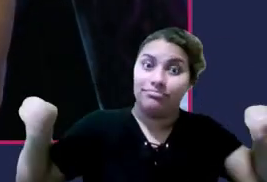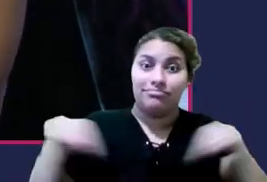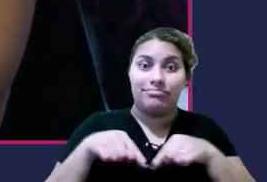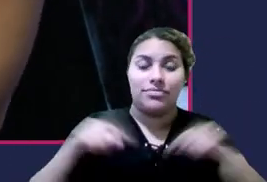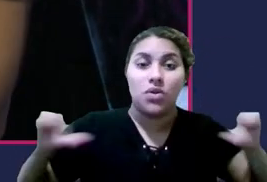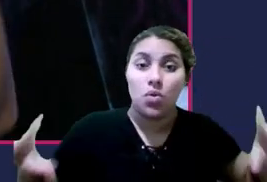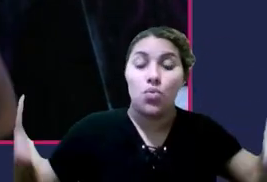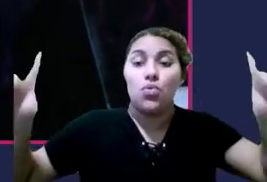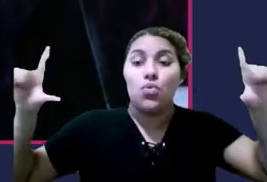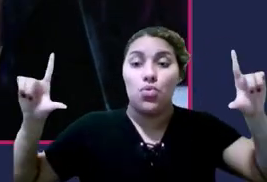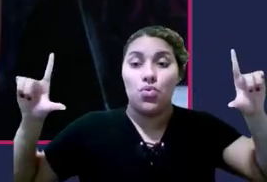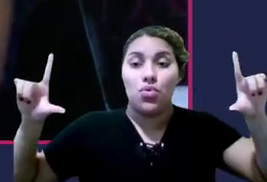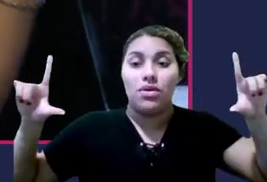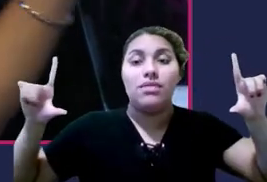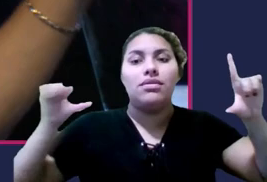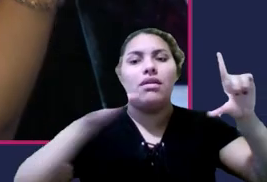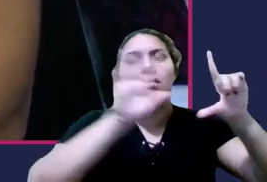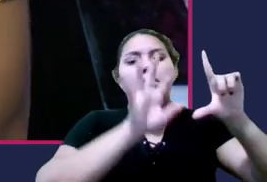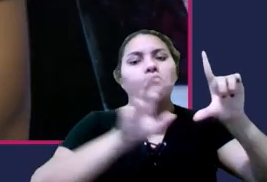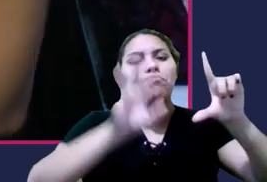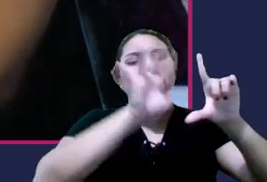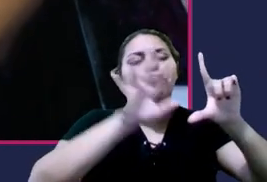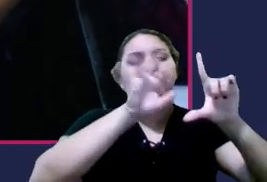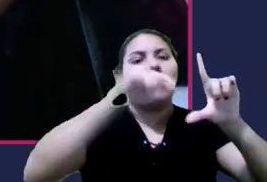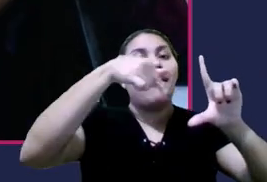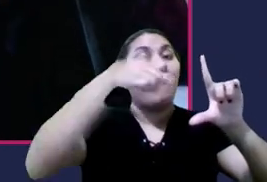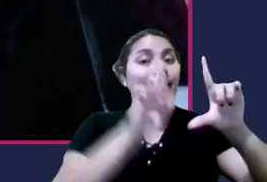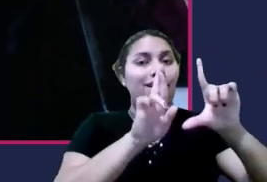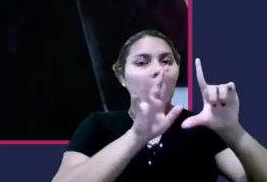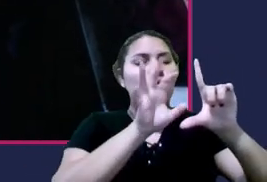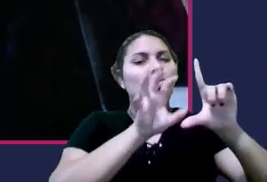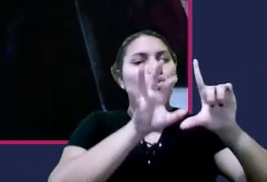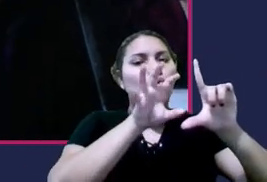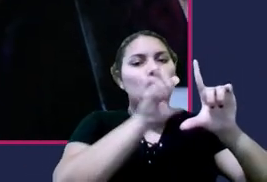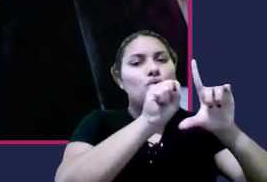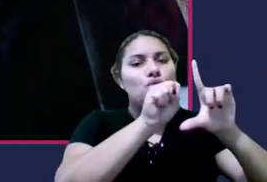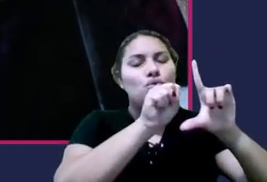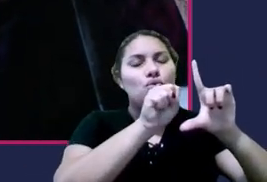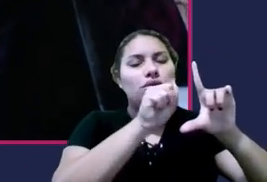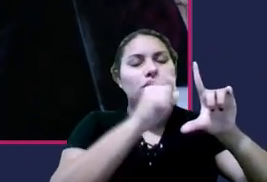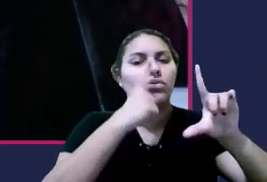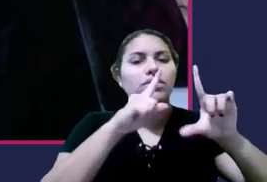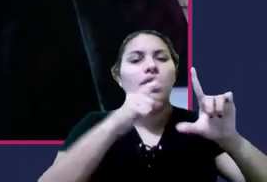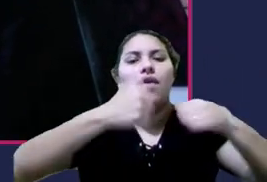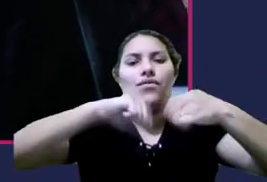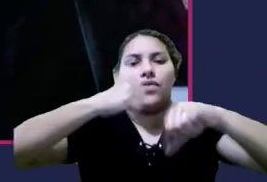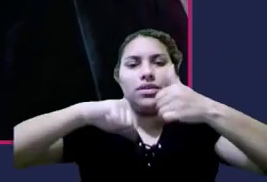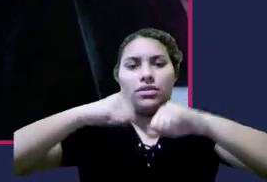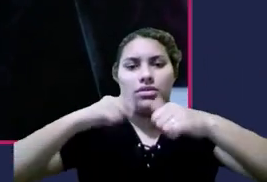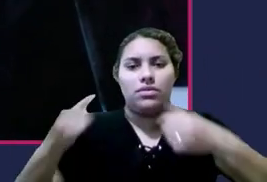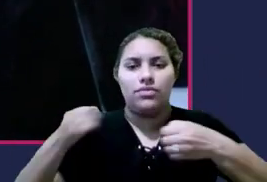key issues to the rare disease. Behind me, you're going to see the QR code.